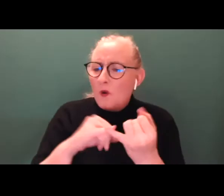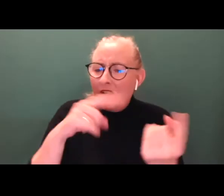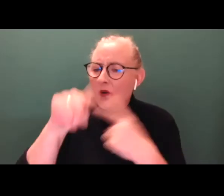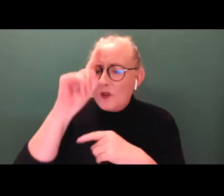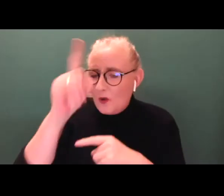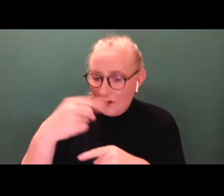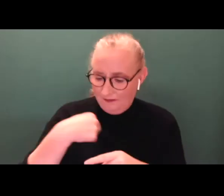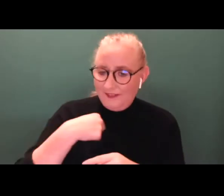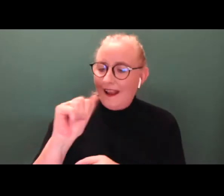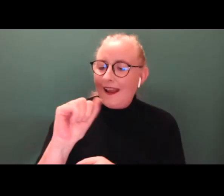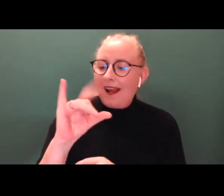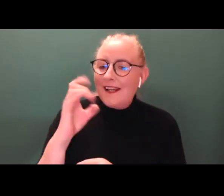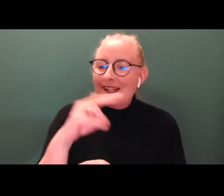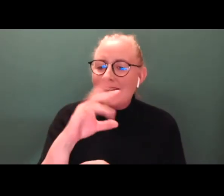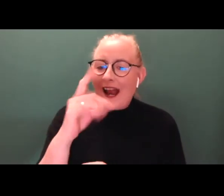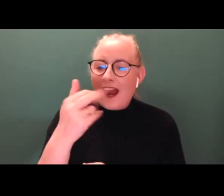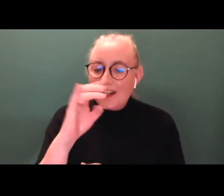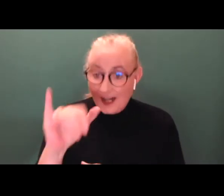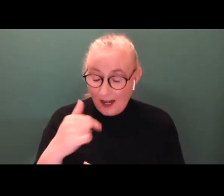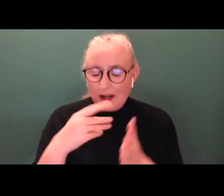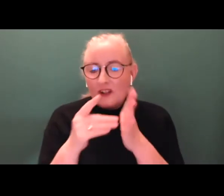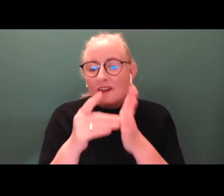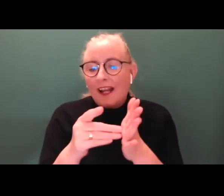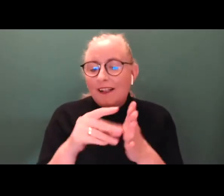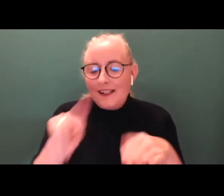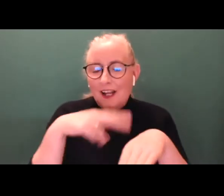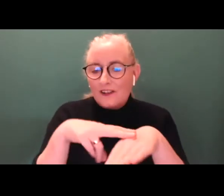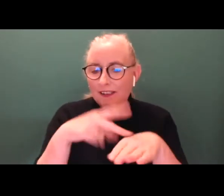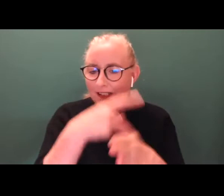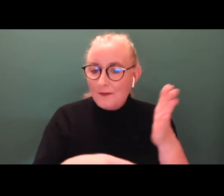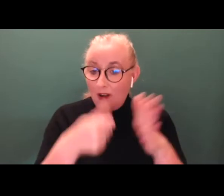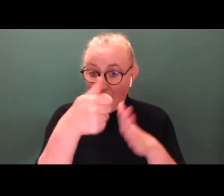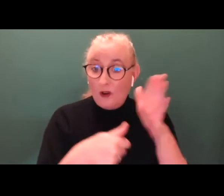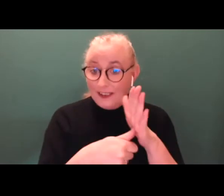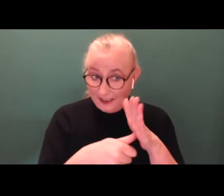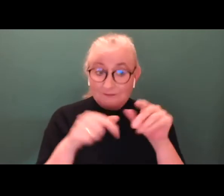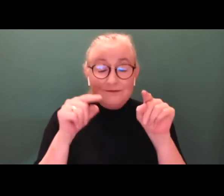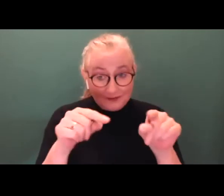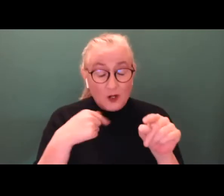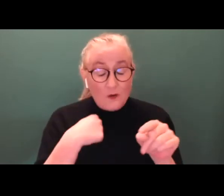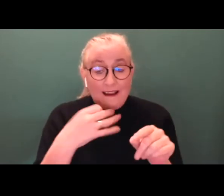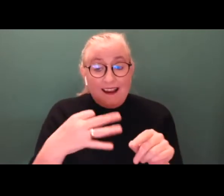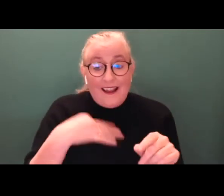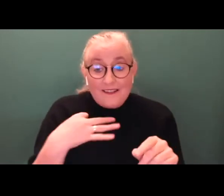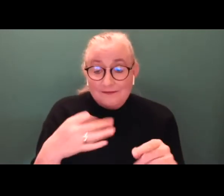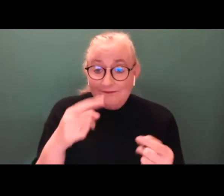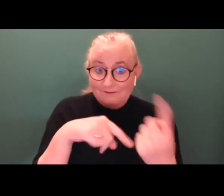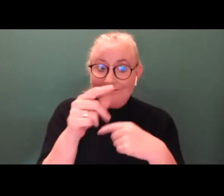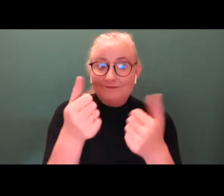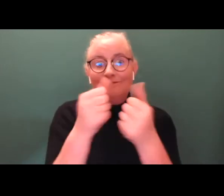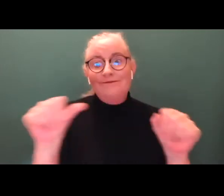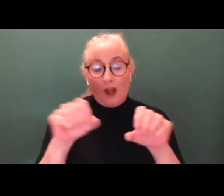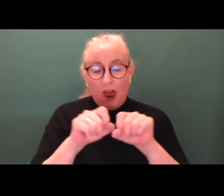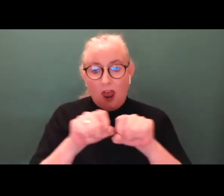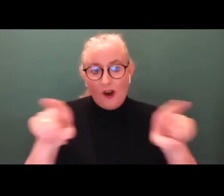My name is Aideen Hartney, and I'm the Director of the National Disability Authority. And we're delighted to be finally launching this